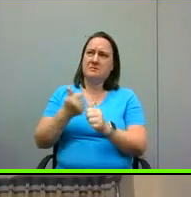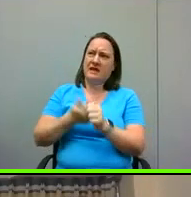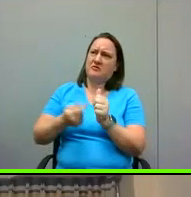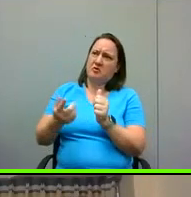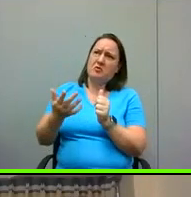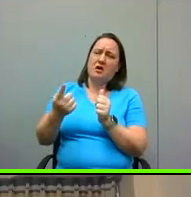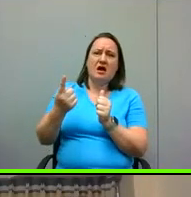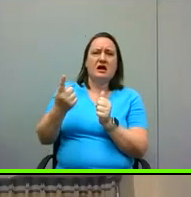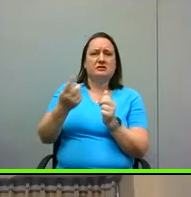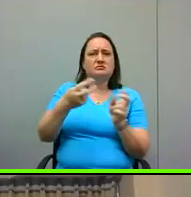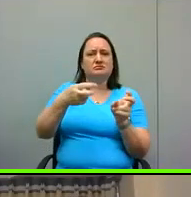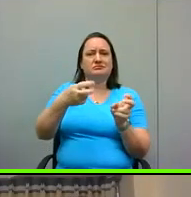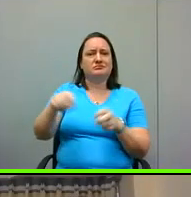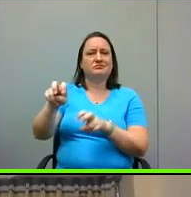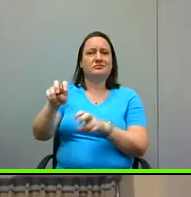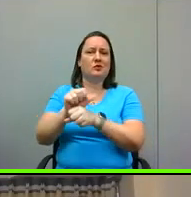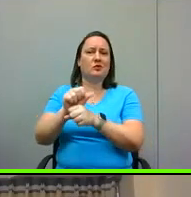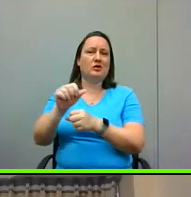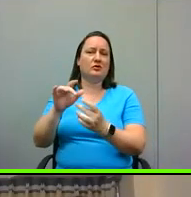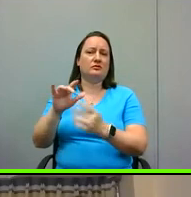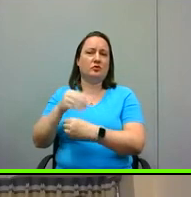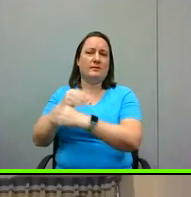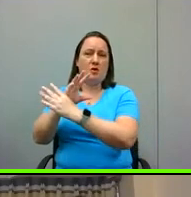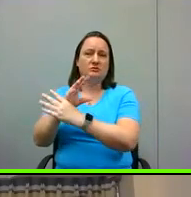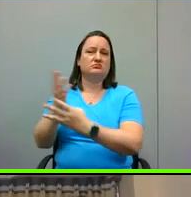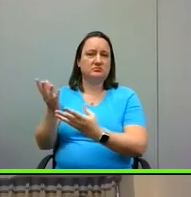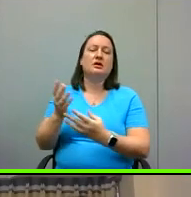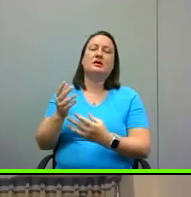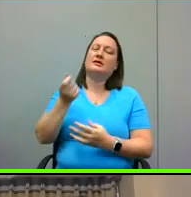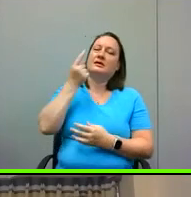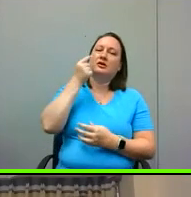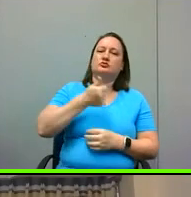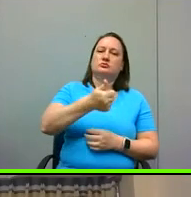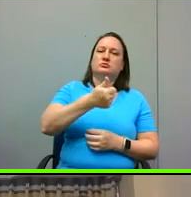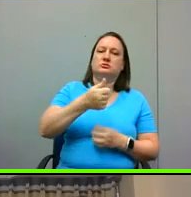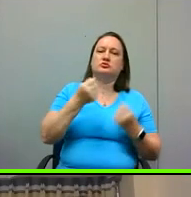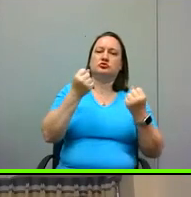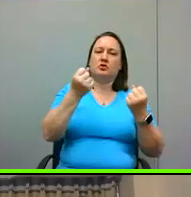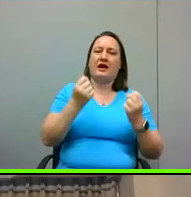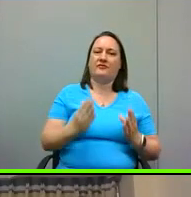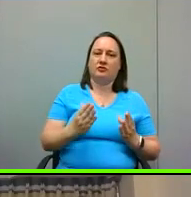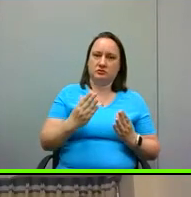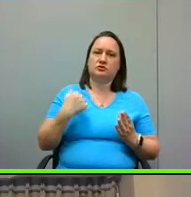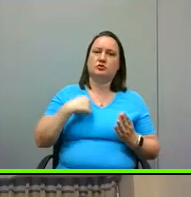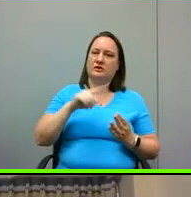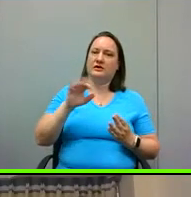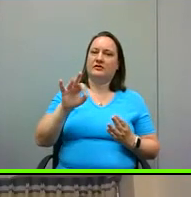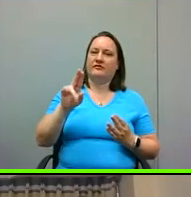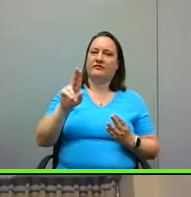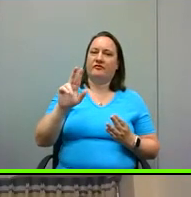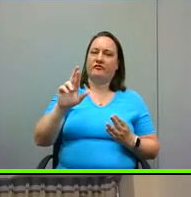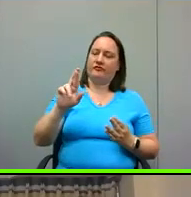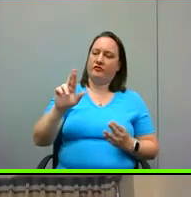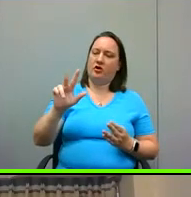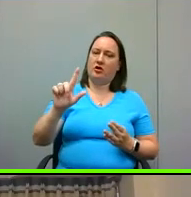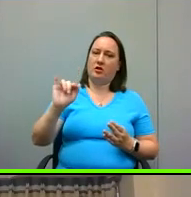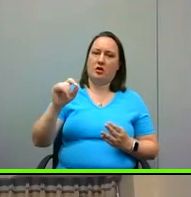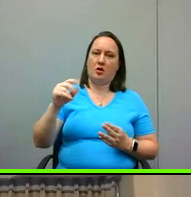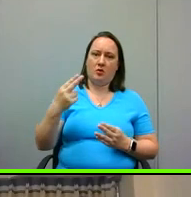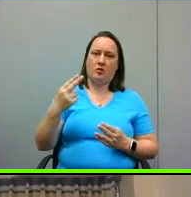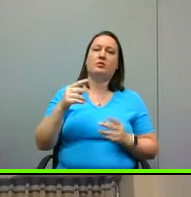some furloughs of drivers because we didn't have the need to transport individuals. But where we've had